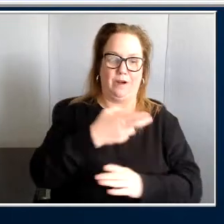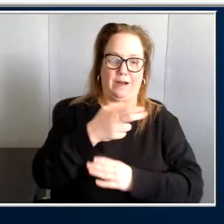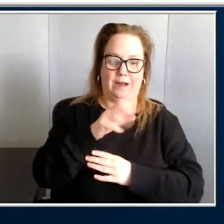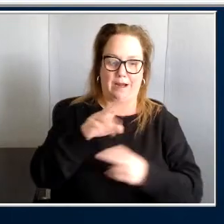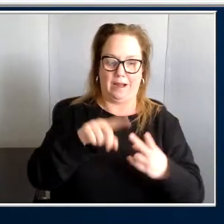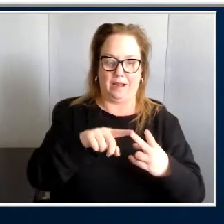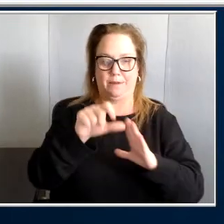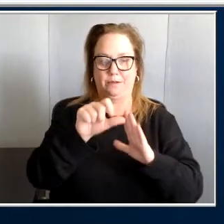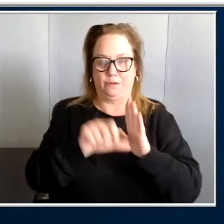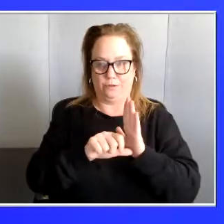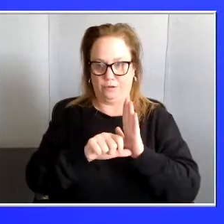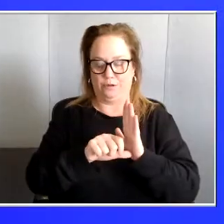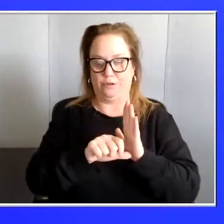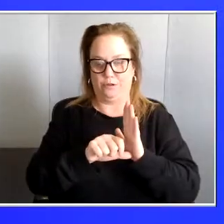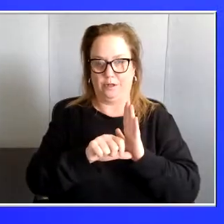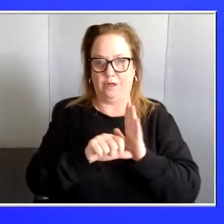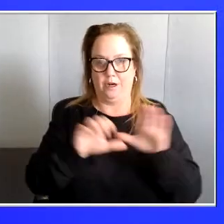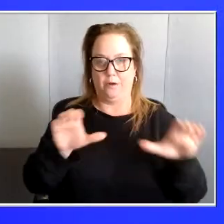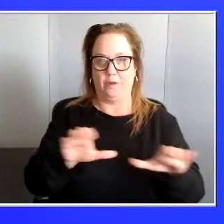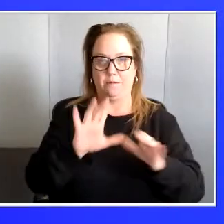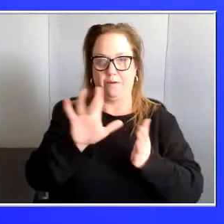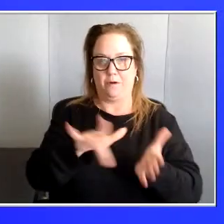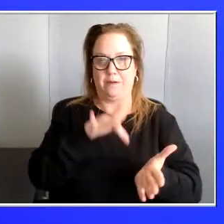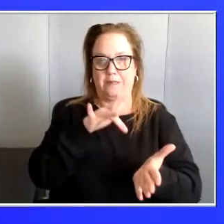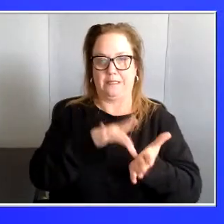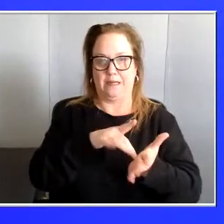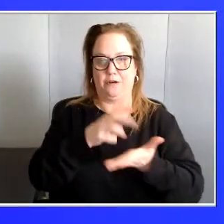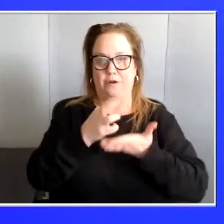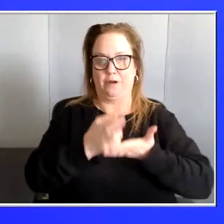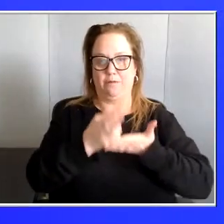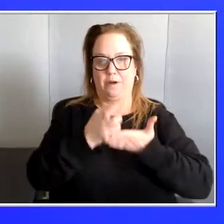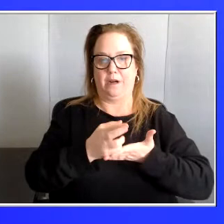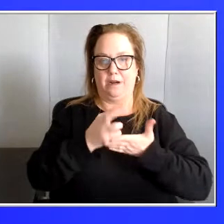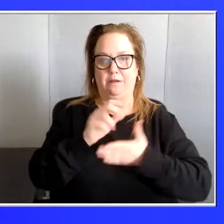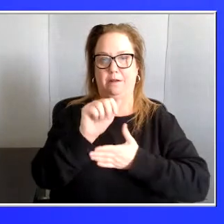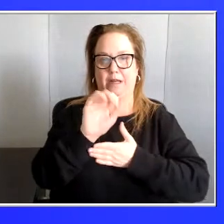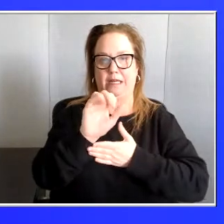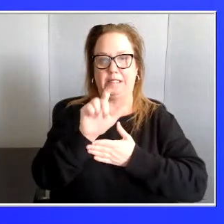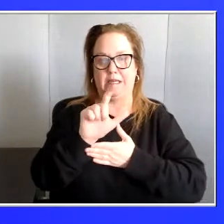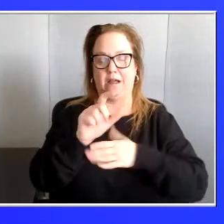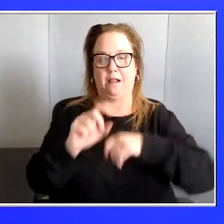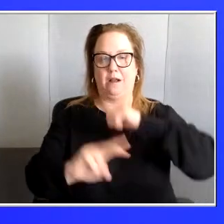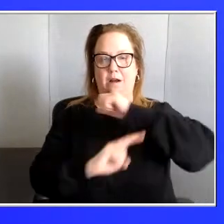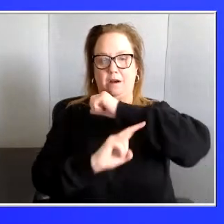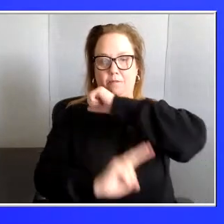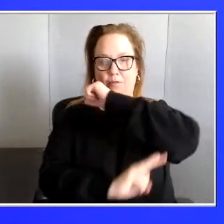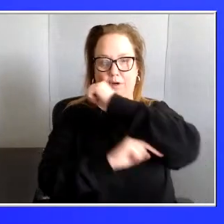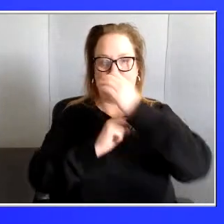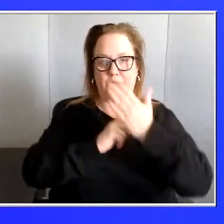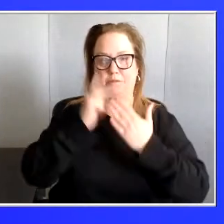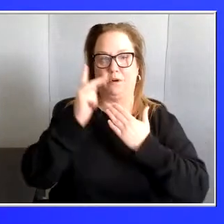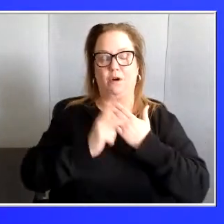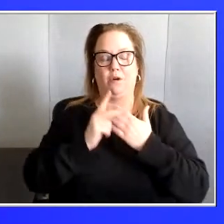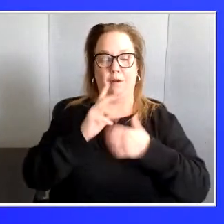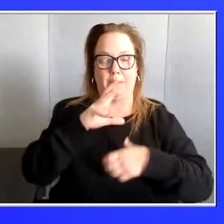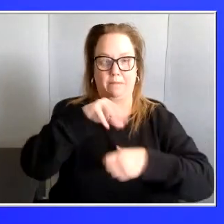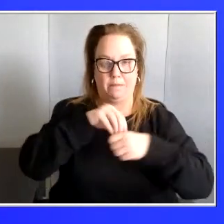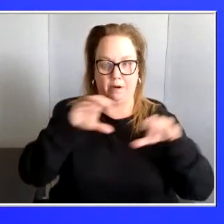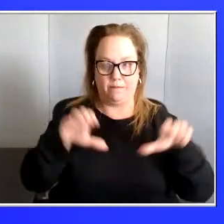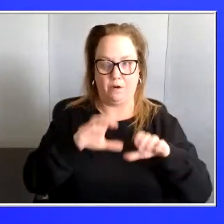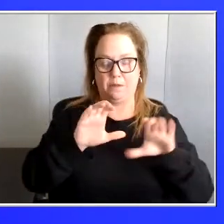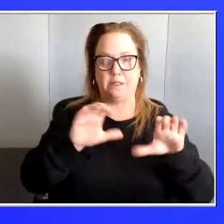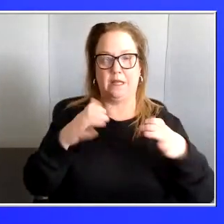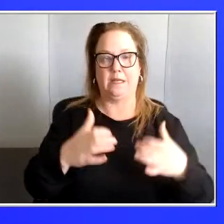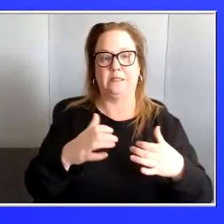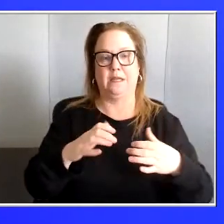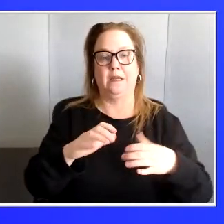with the Performance Center, doing rehab, going through our ACL Bridge program, taking part in our performance classes, doing some athletic training